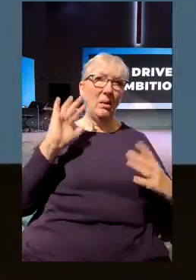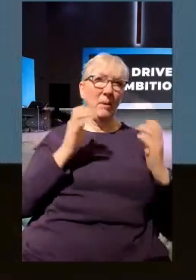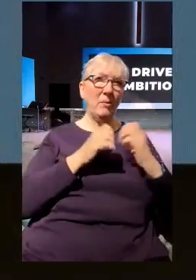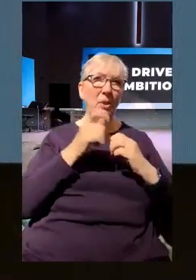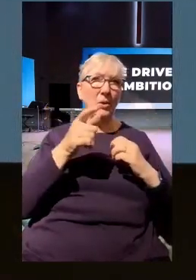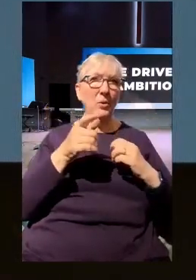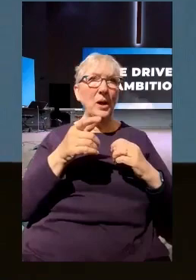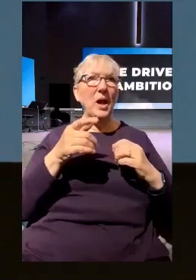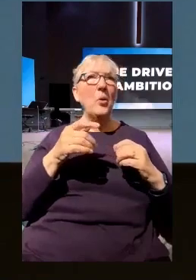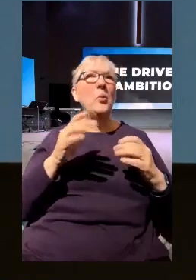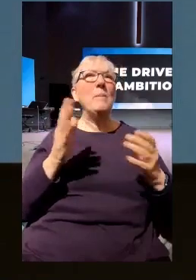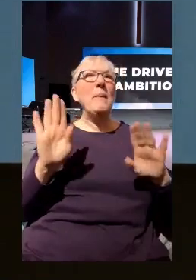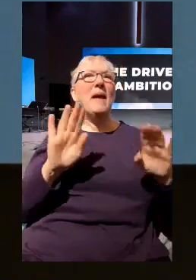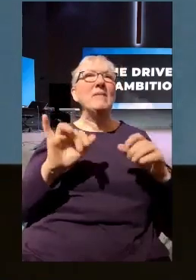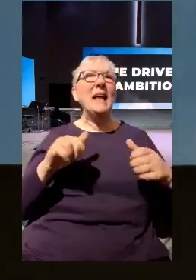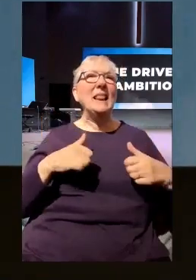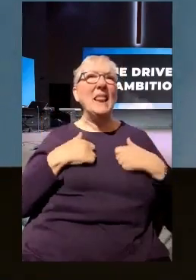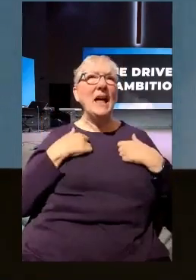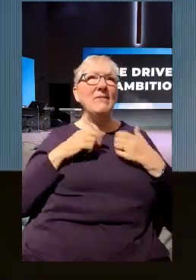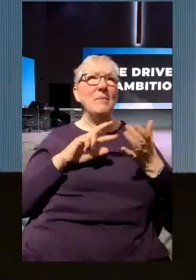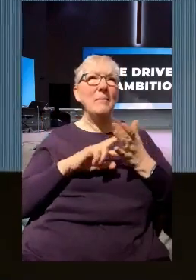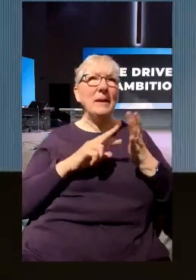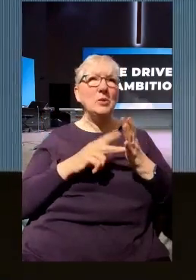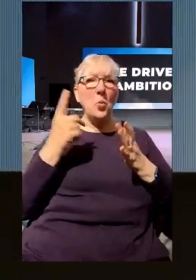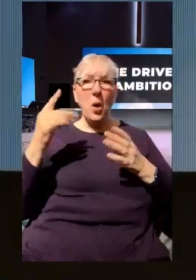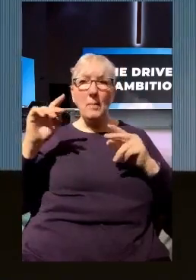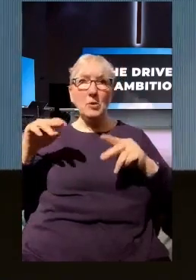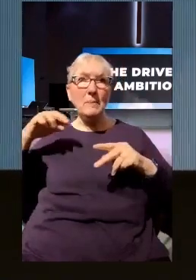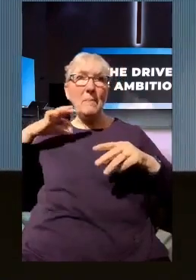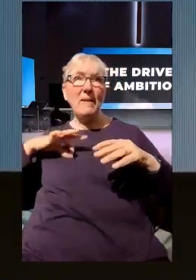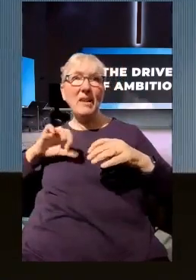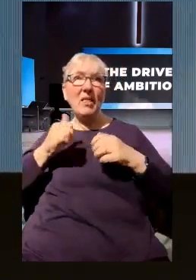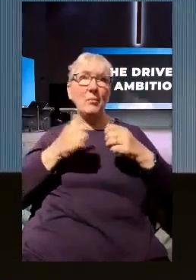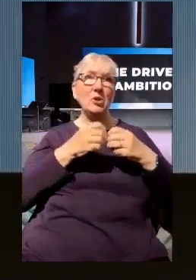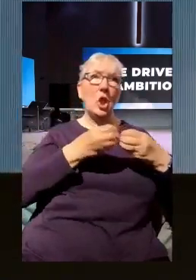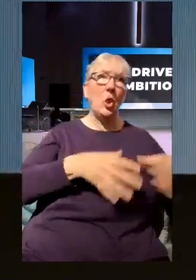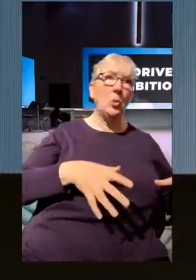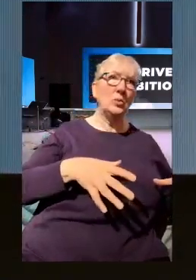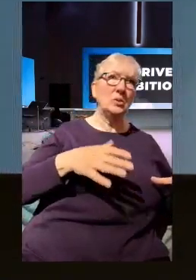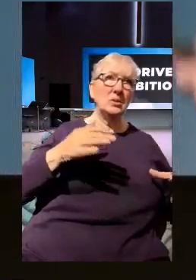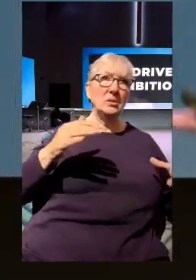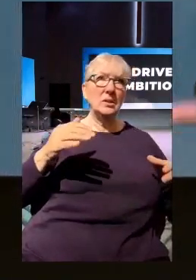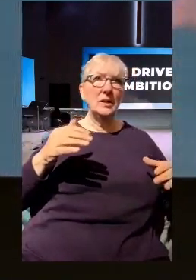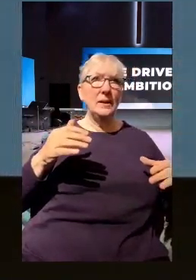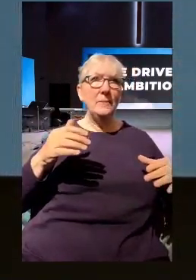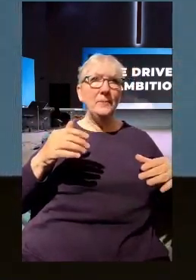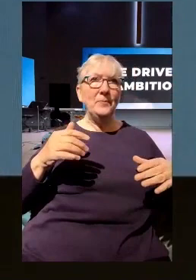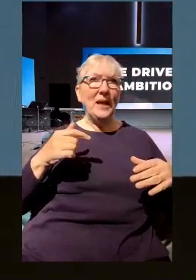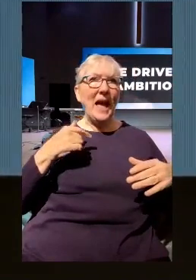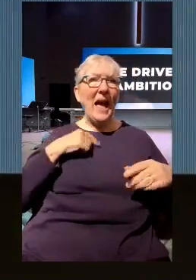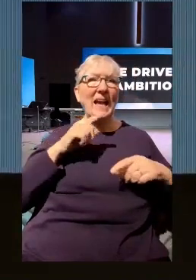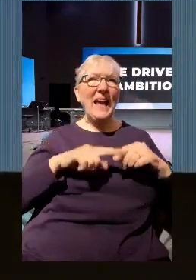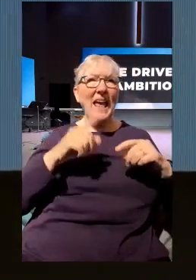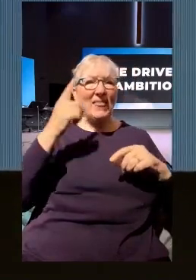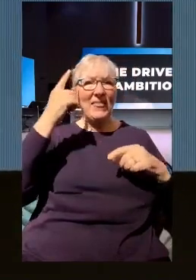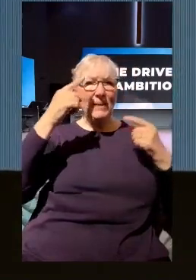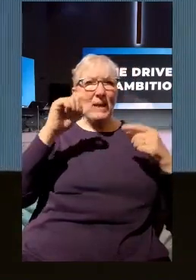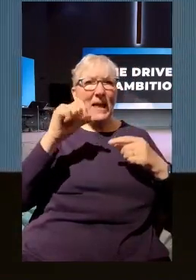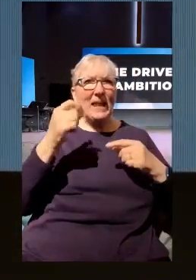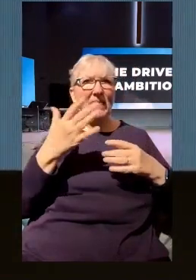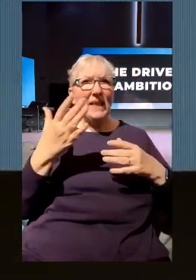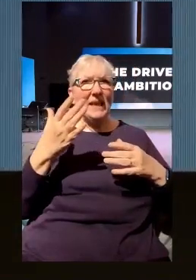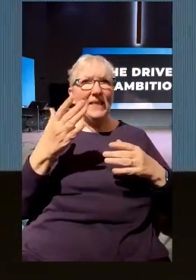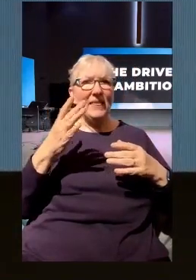game. I can't think of too many things more mutually exclusive than personal ambition and care and concern for